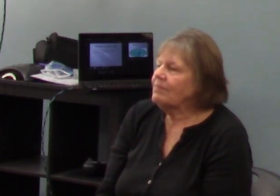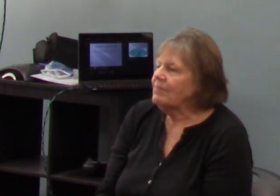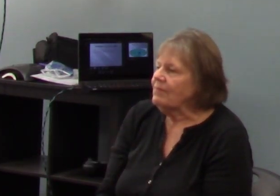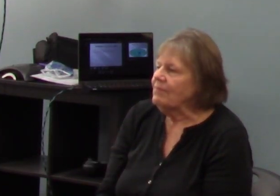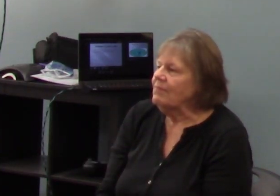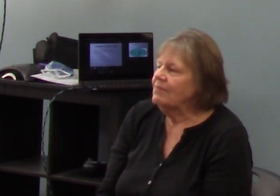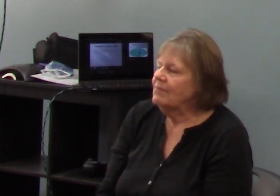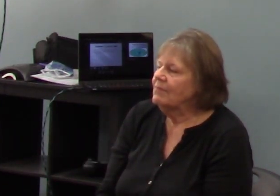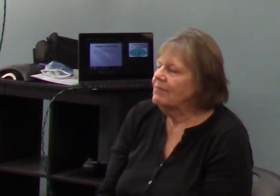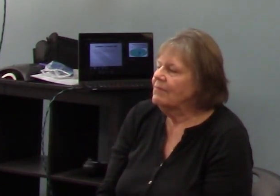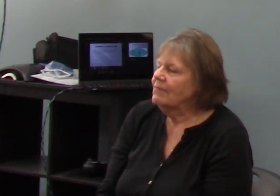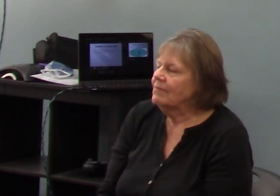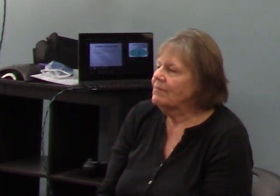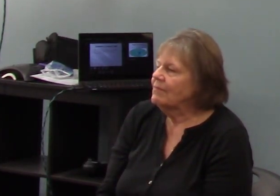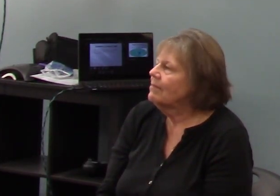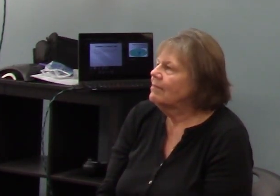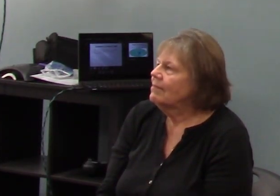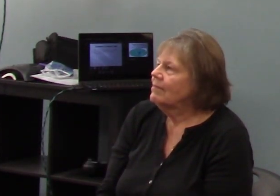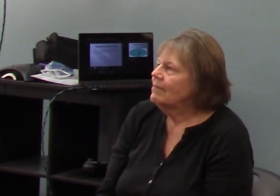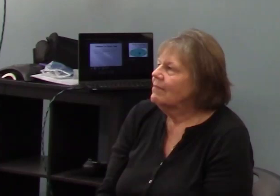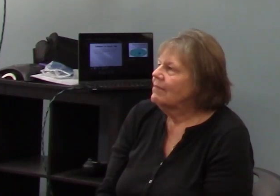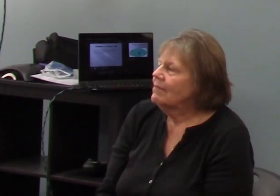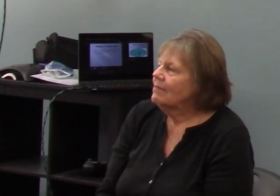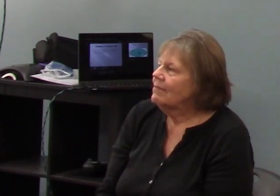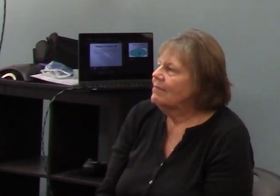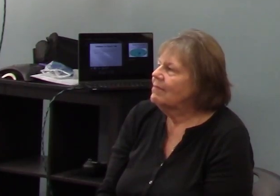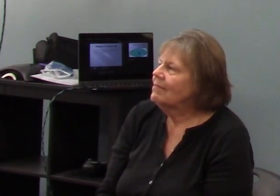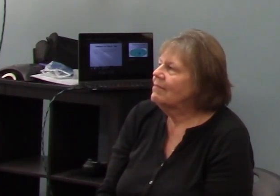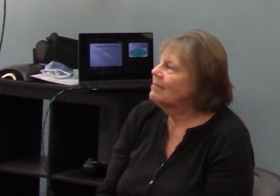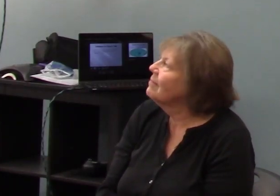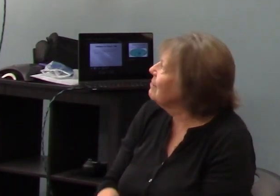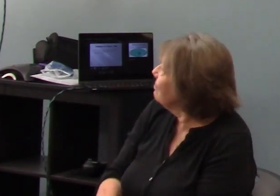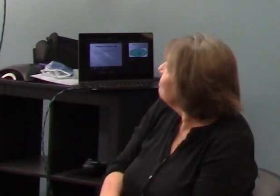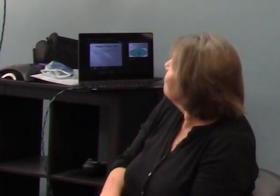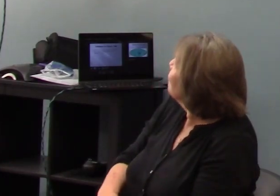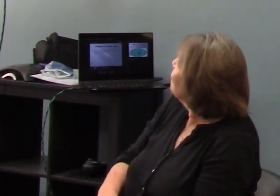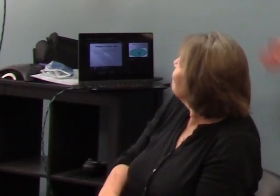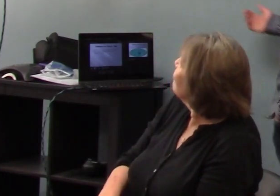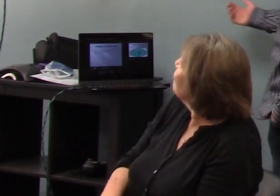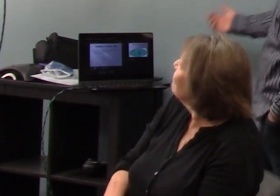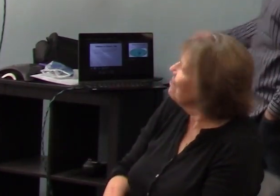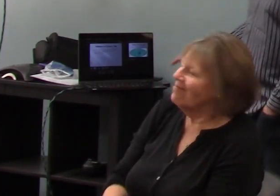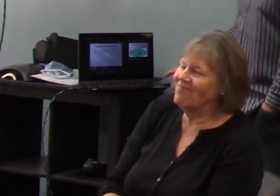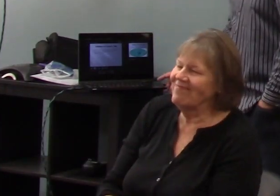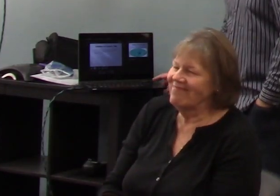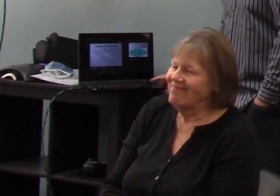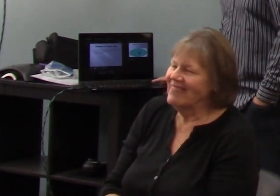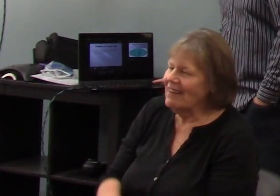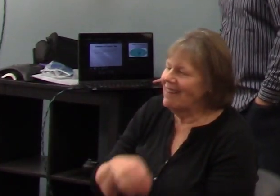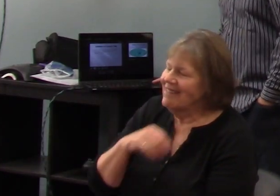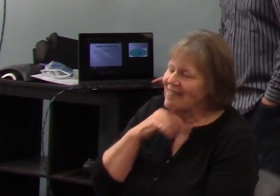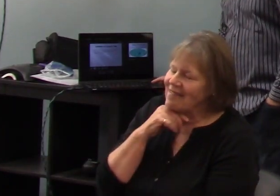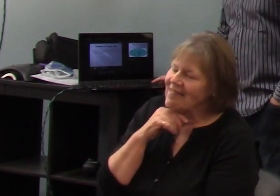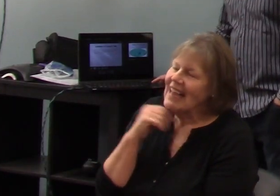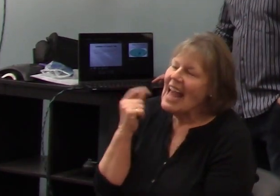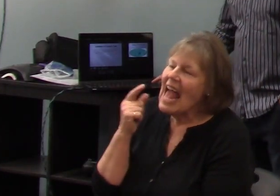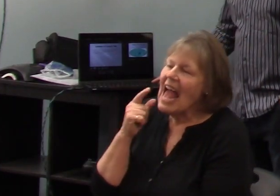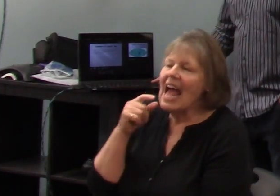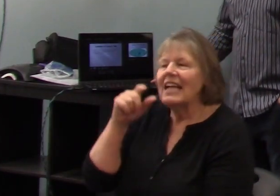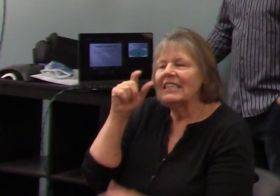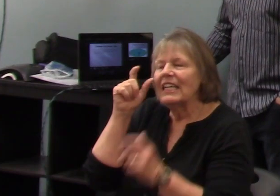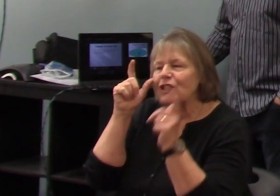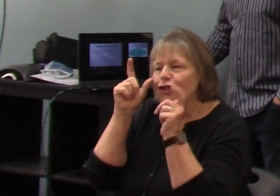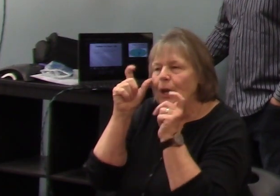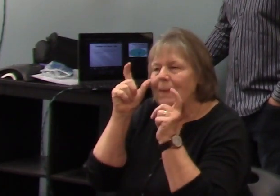think. Nope, Wilkinson Microwave Anisotropy Probe. I can't talk today. And it took a picture, and